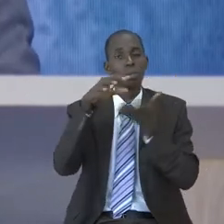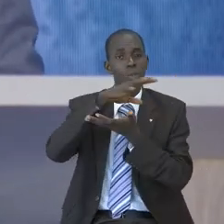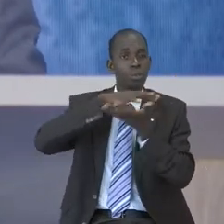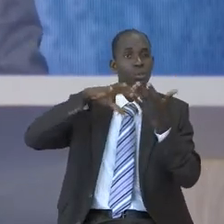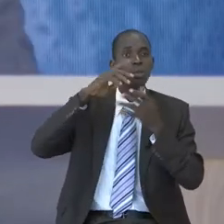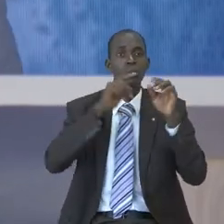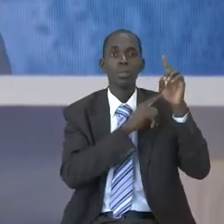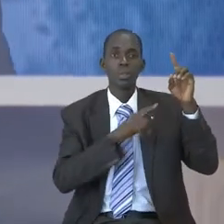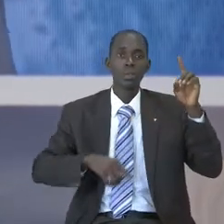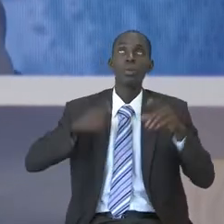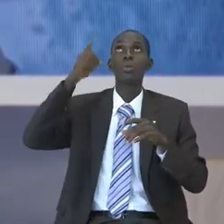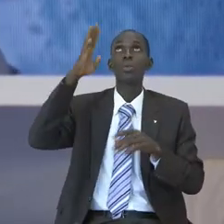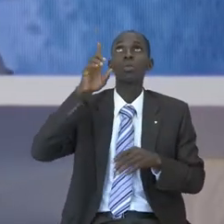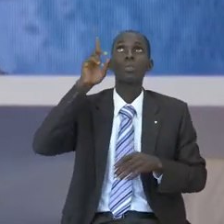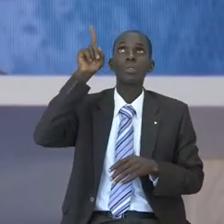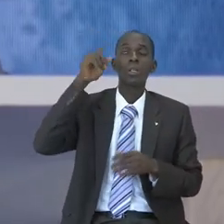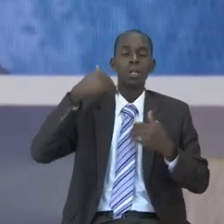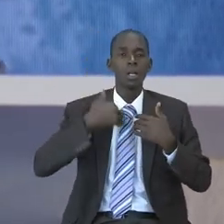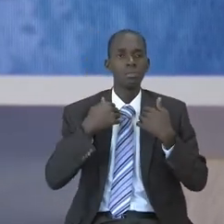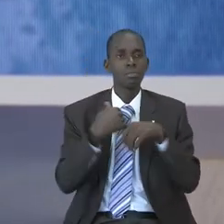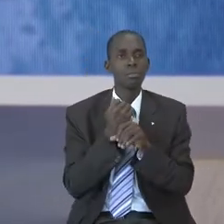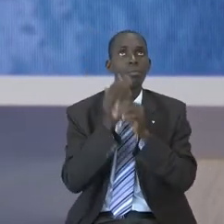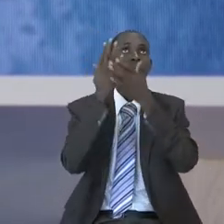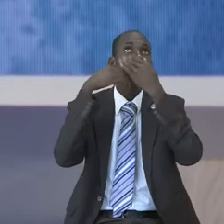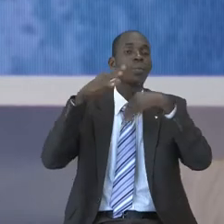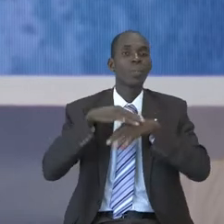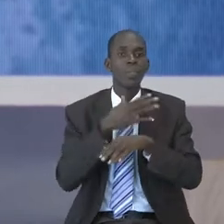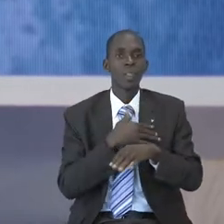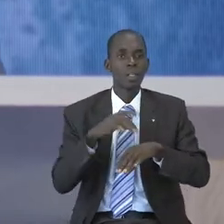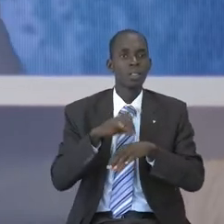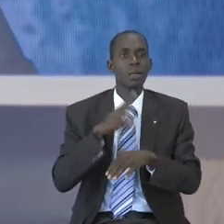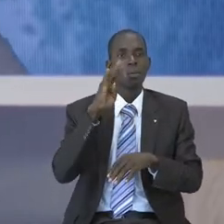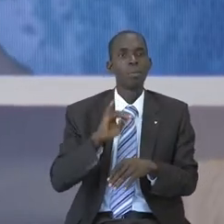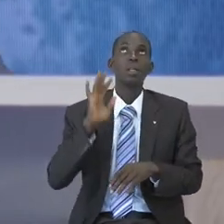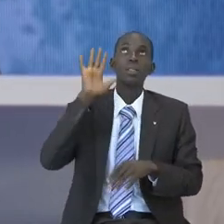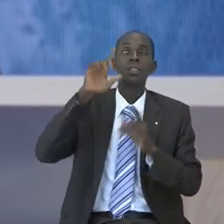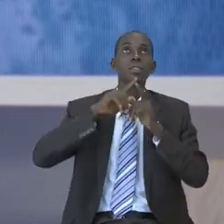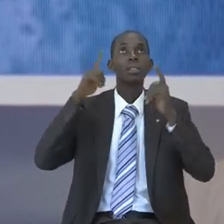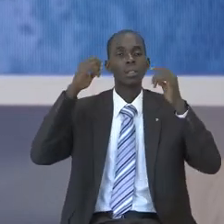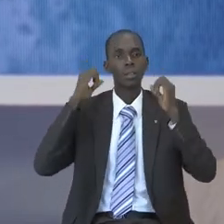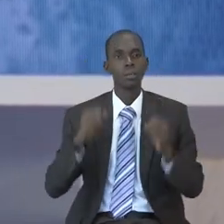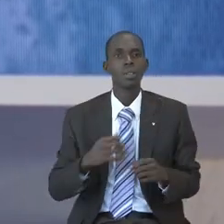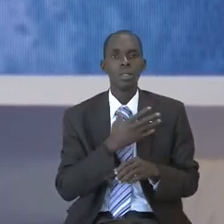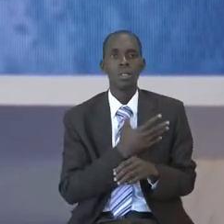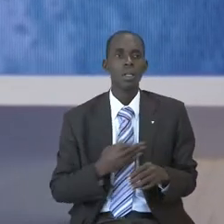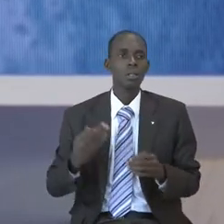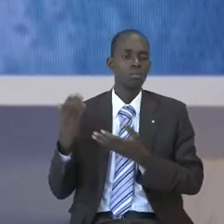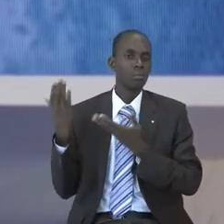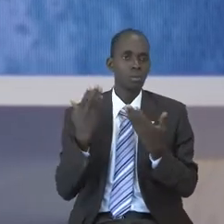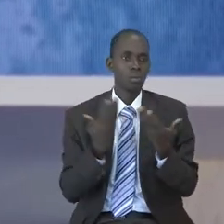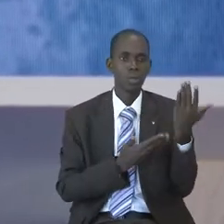behold, thou hast made the heaven and the earth by thy great power and stretch out